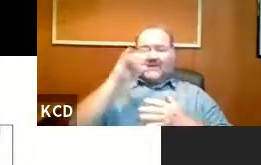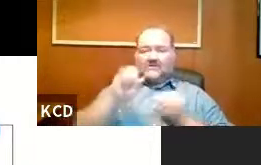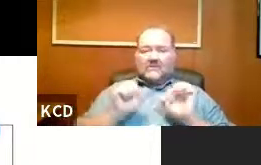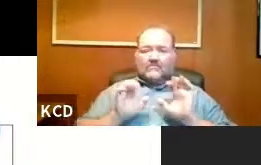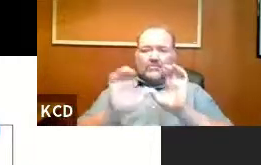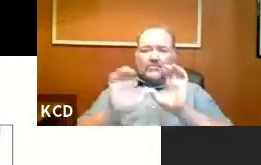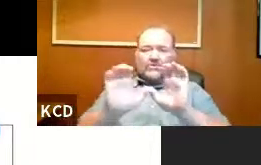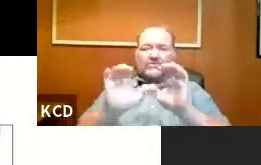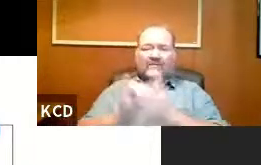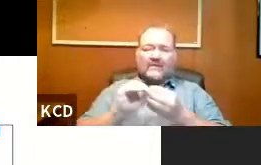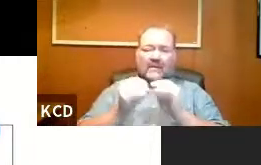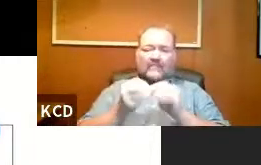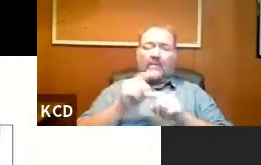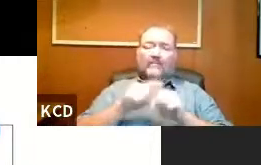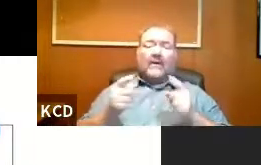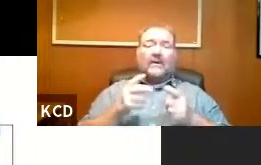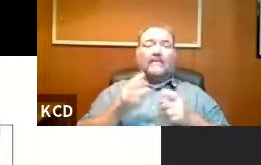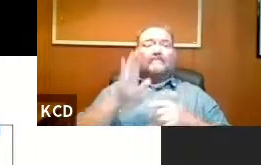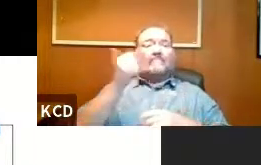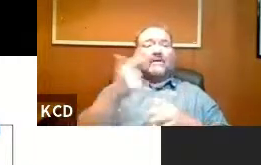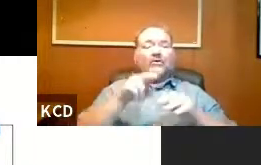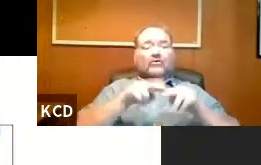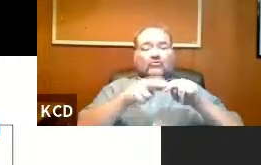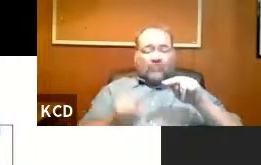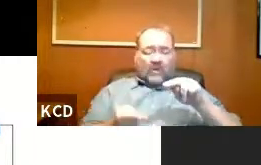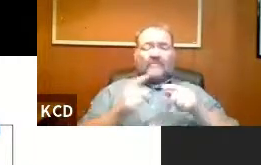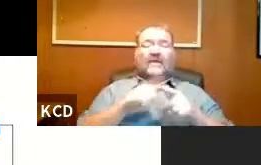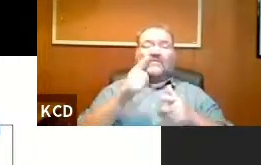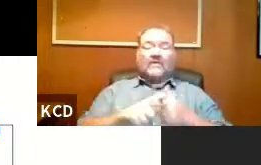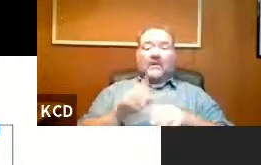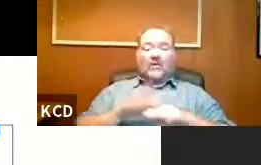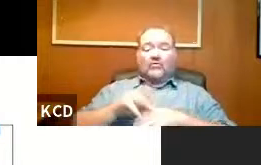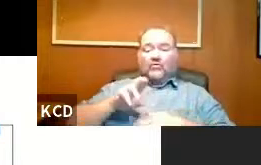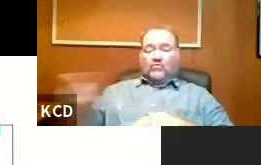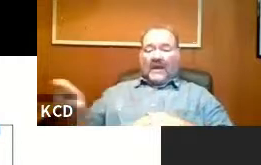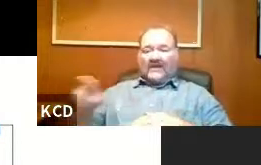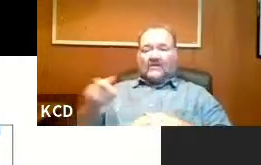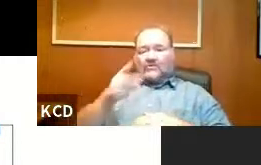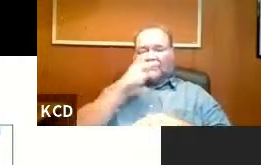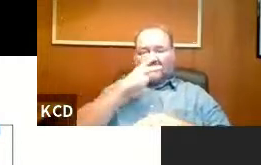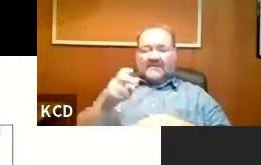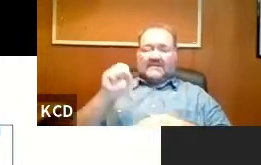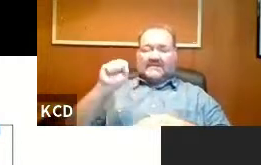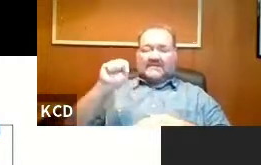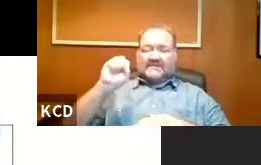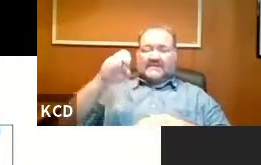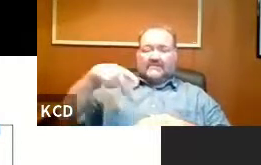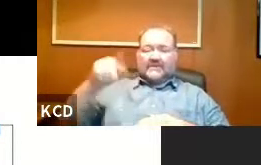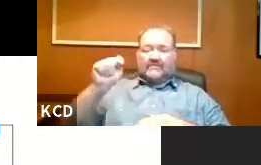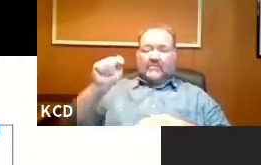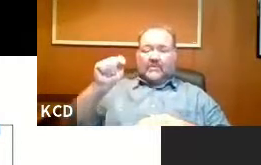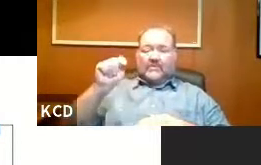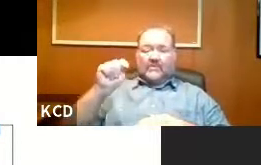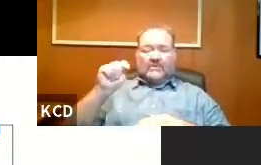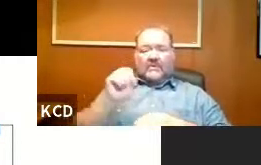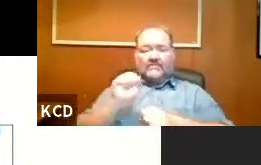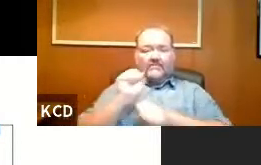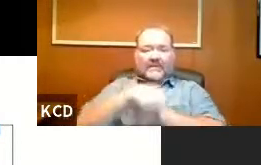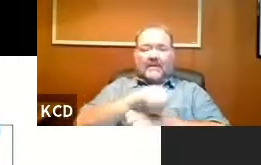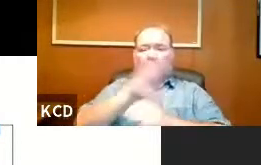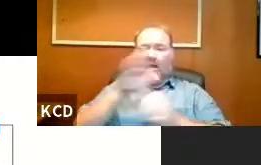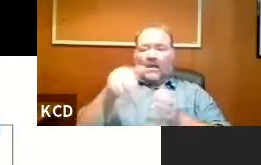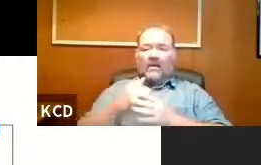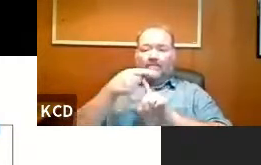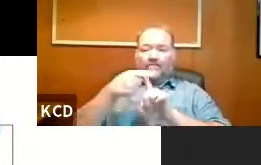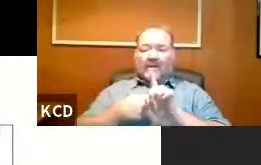next slide, but a significant drop. Then on the right, you see that September exceeded all other months in